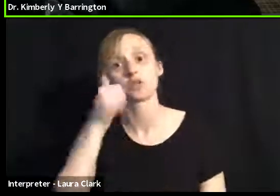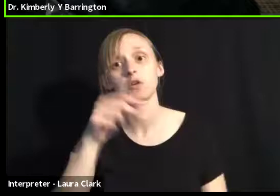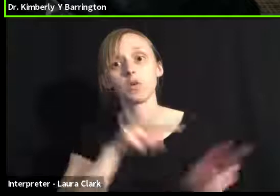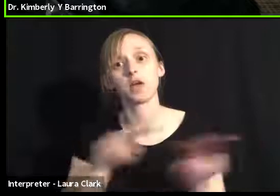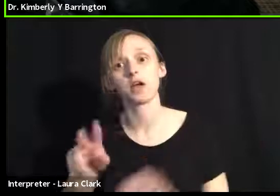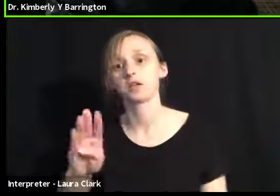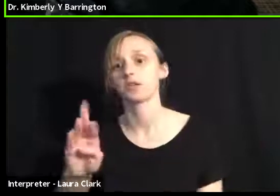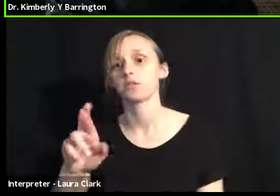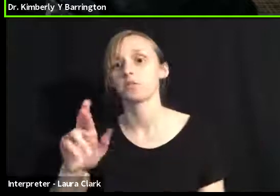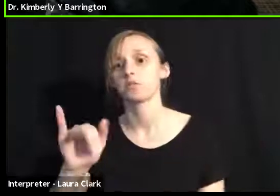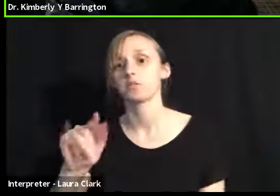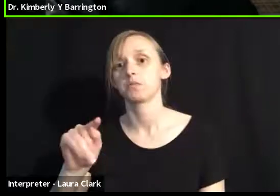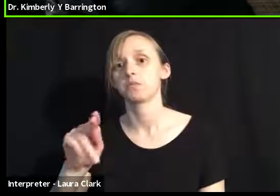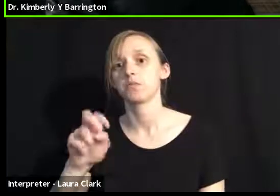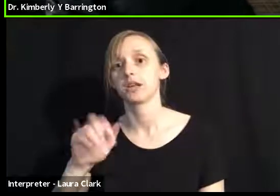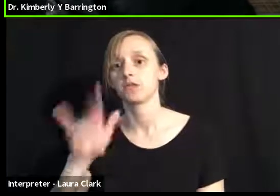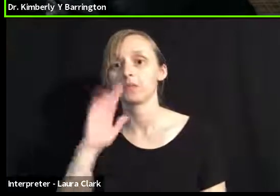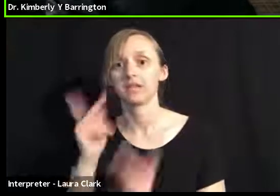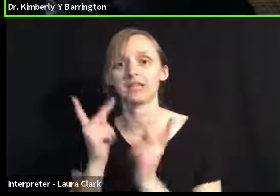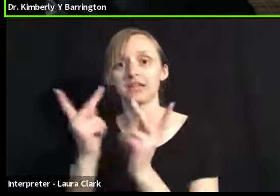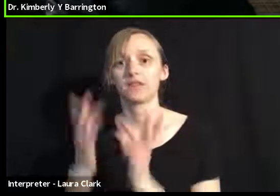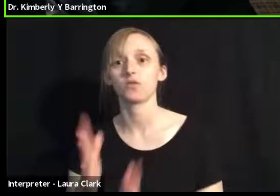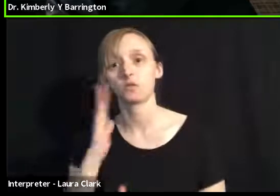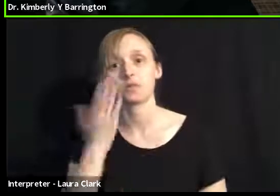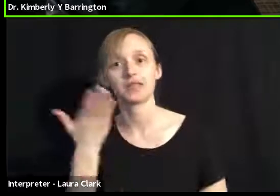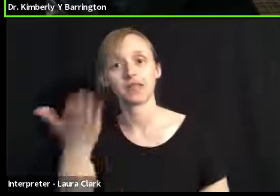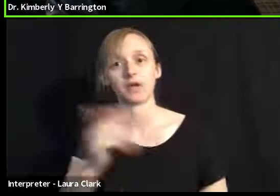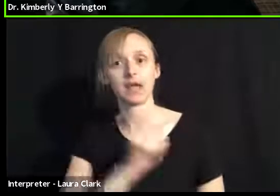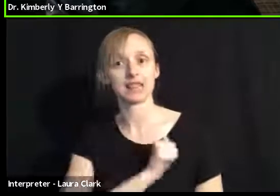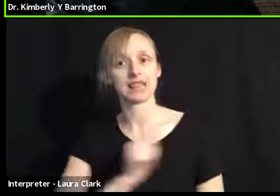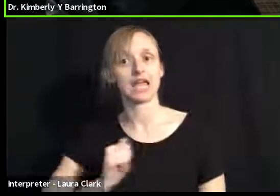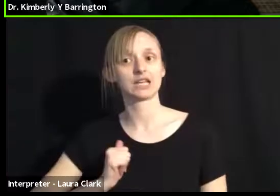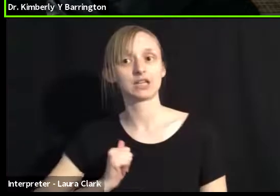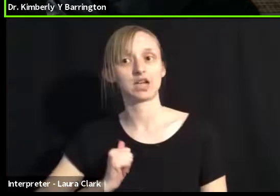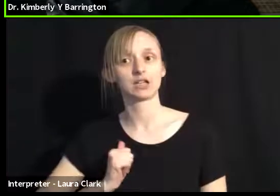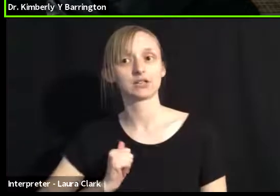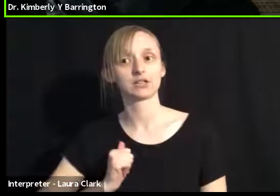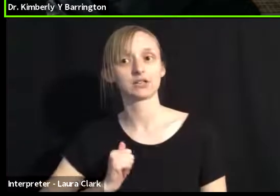our guest, and we will be in Atlanta. Until then, you guys mask up.